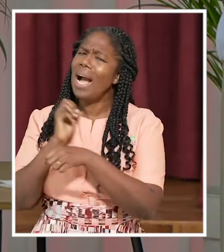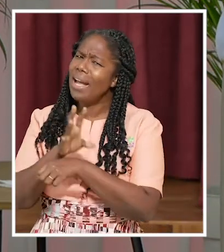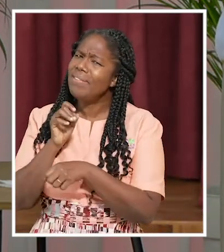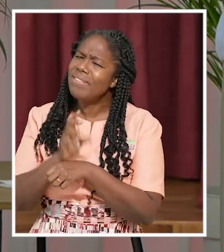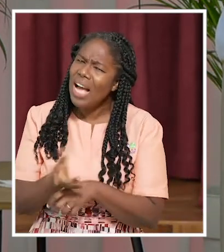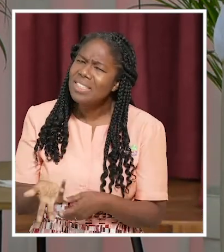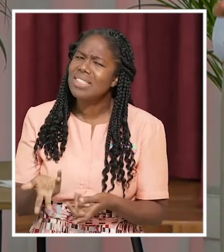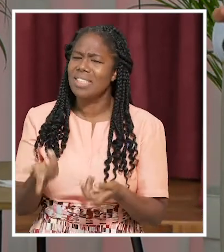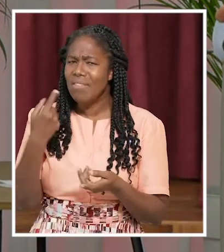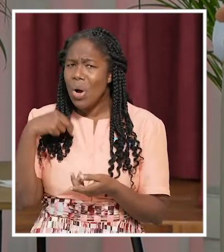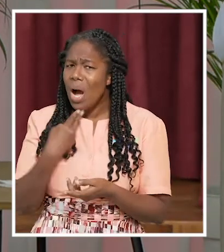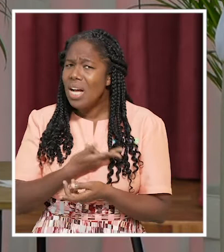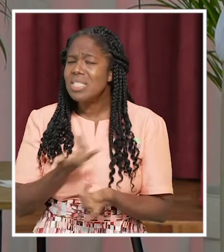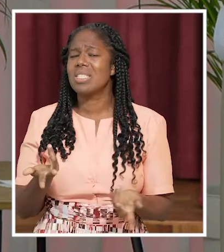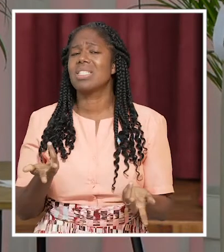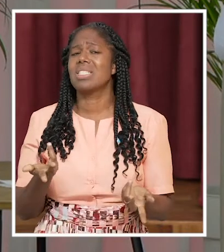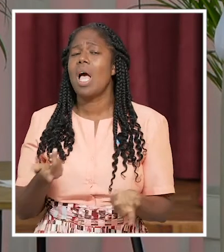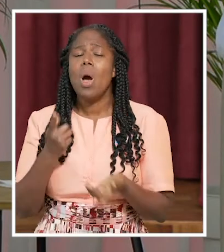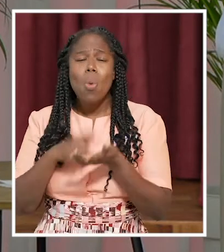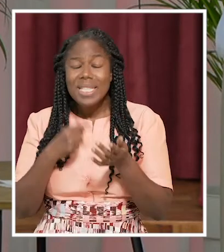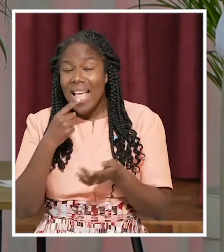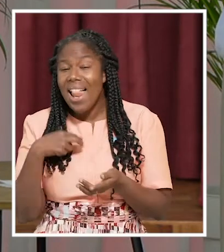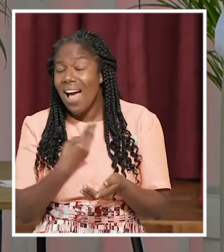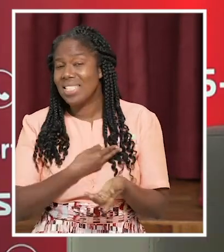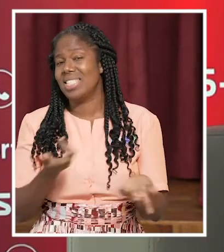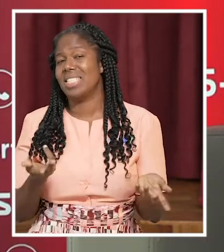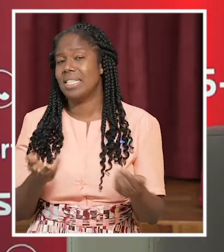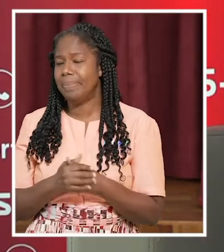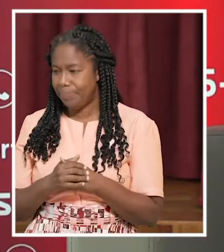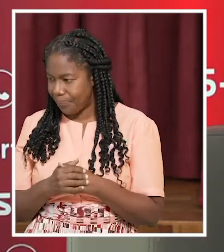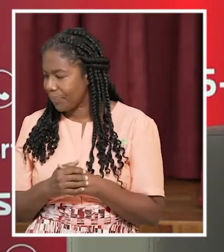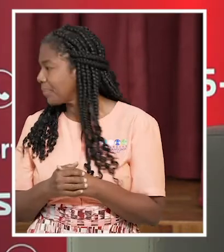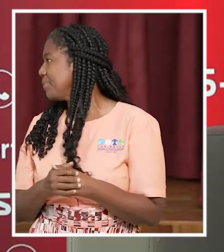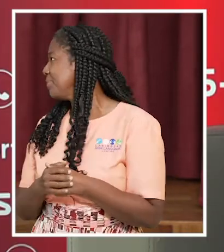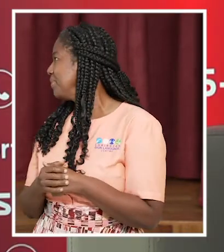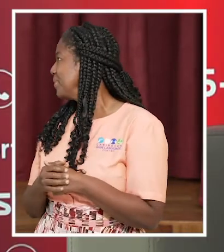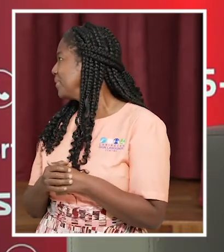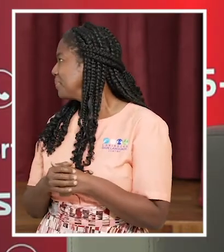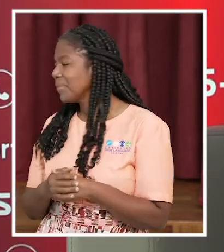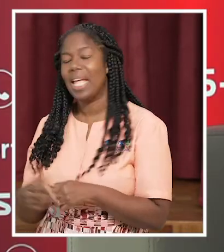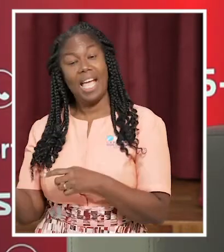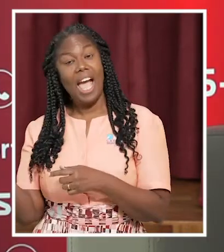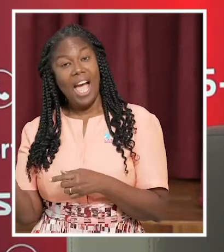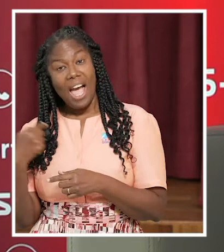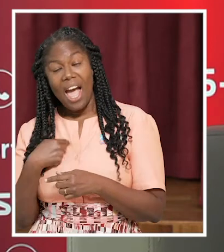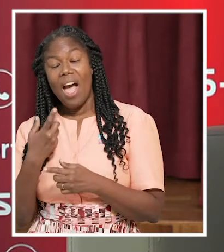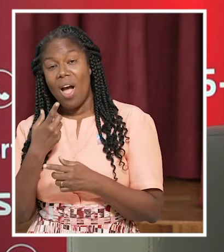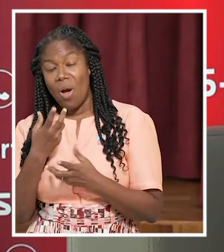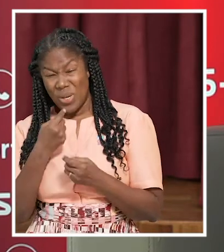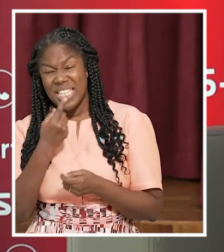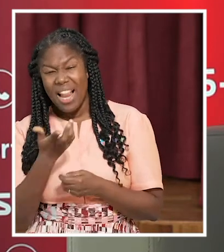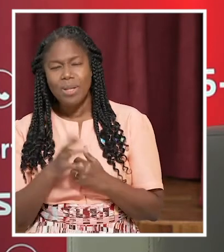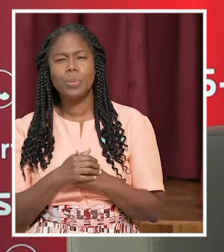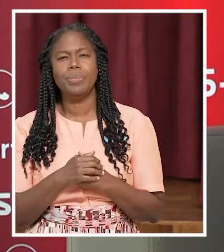a family member that is going through depression. What would you advise? Okay. Before I give my advice, I want to say that we tend to use the word depression a